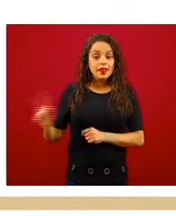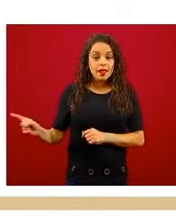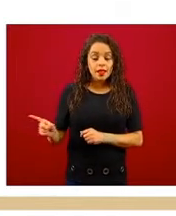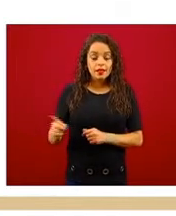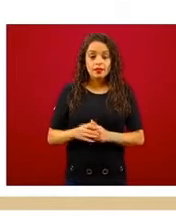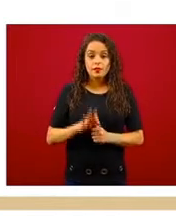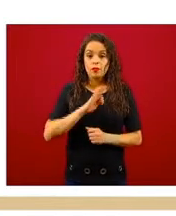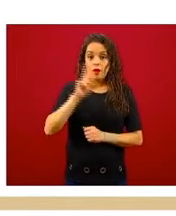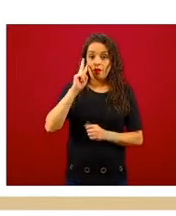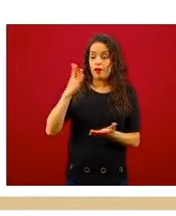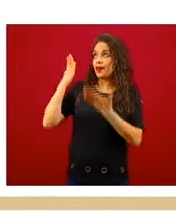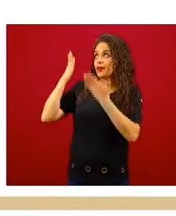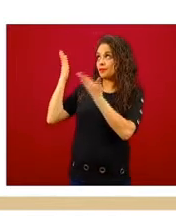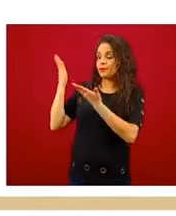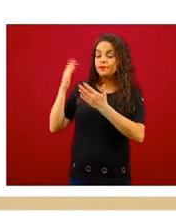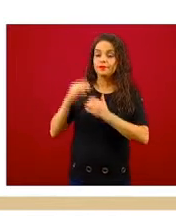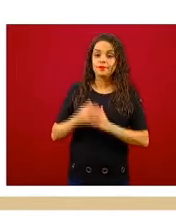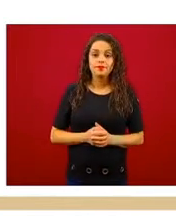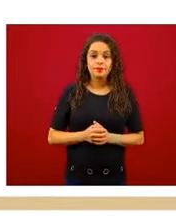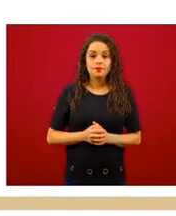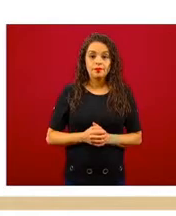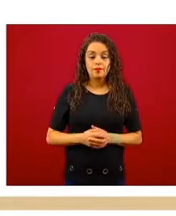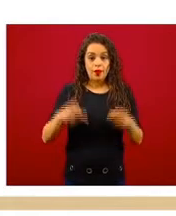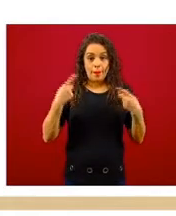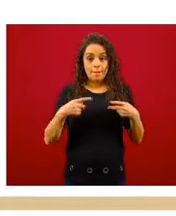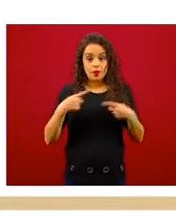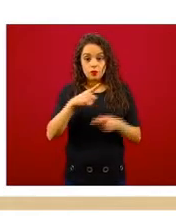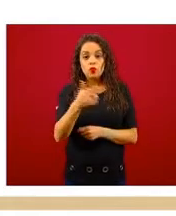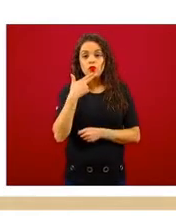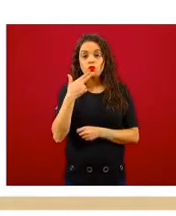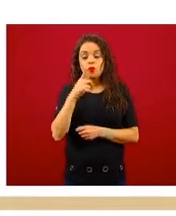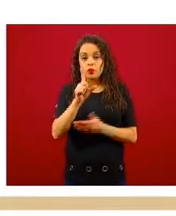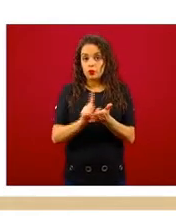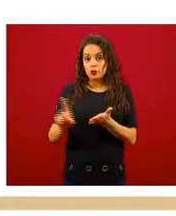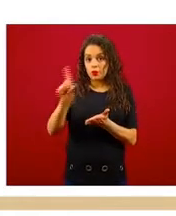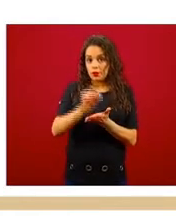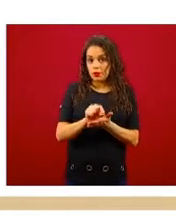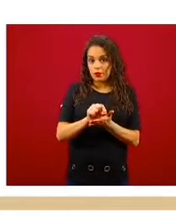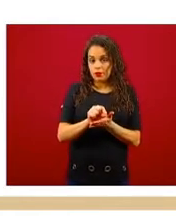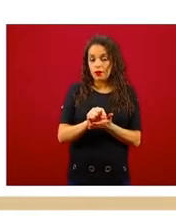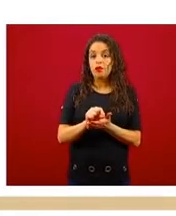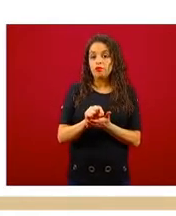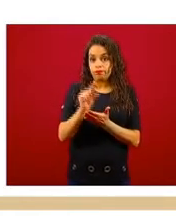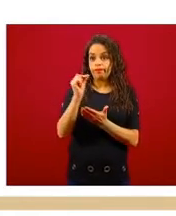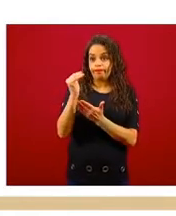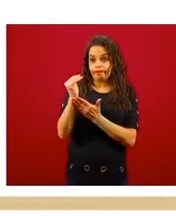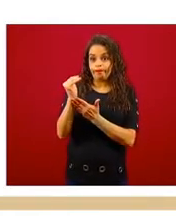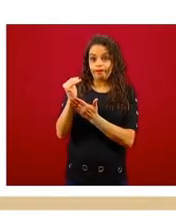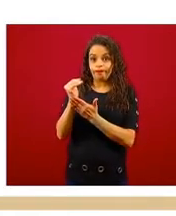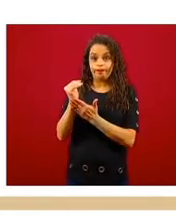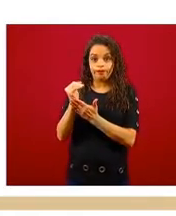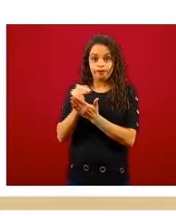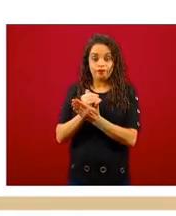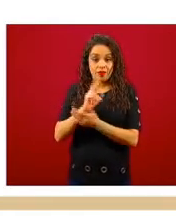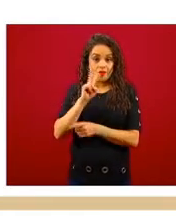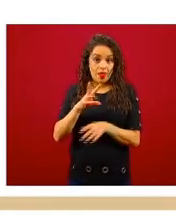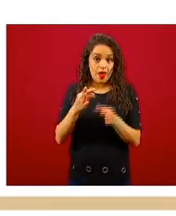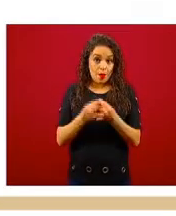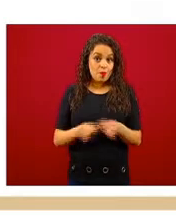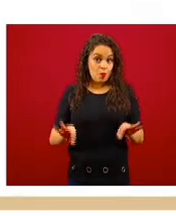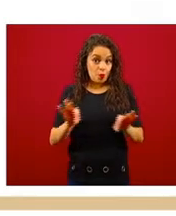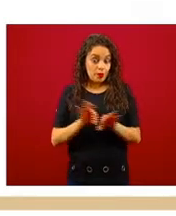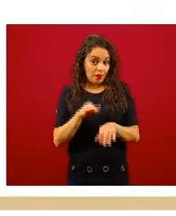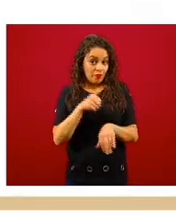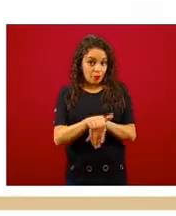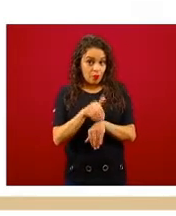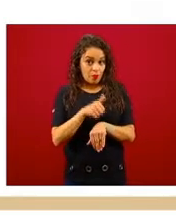ver 65% mark. And in ahí los usuarios Zacatecas, de Twitter cómo hicieron un descenso you'll bastante notice importante that Twitter después de users had